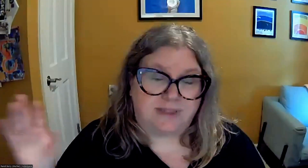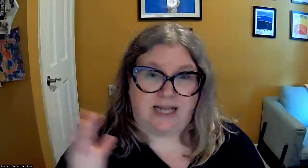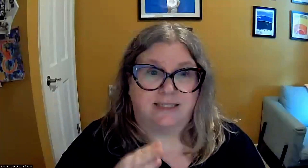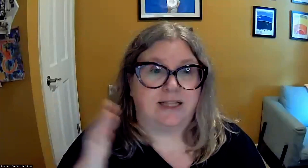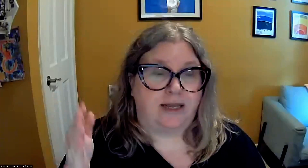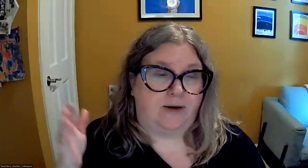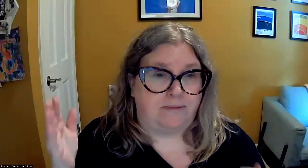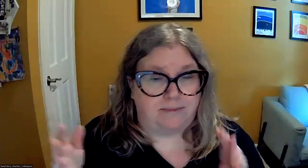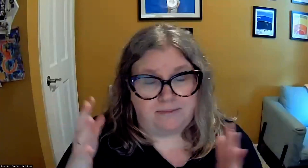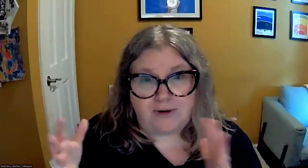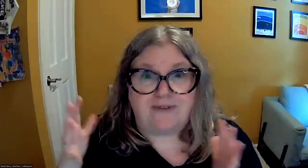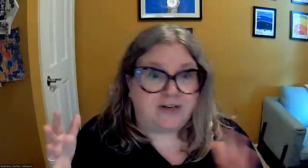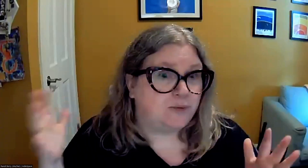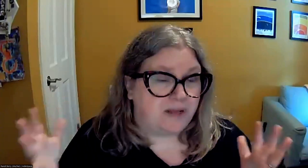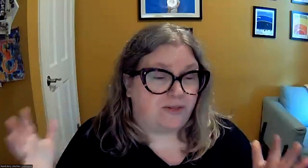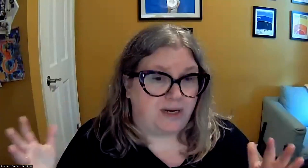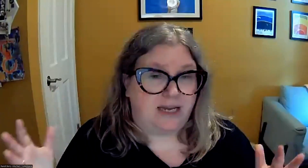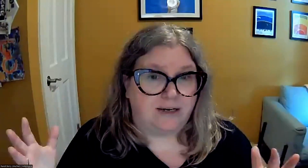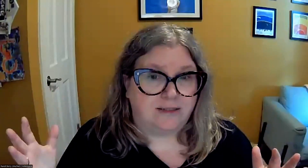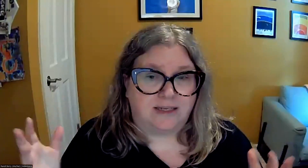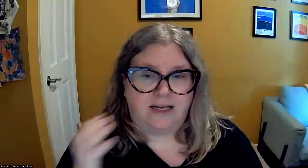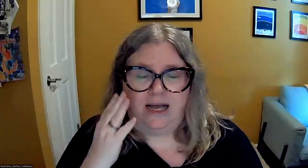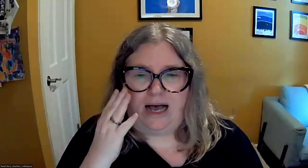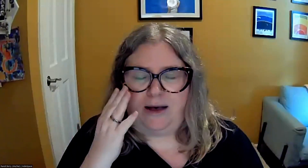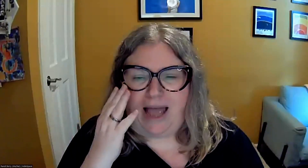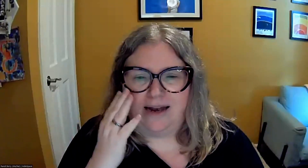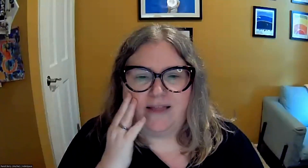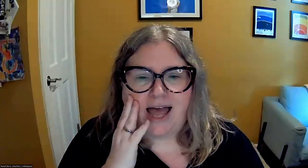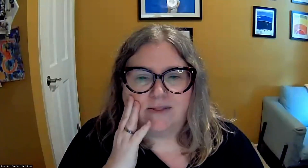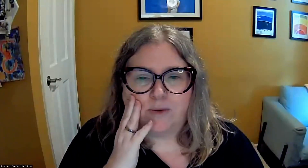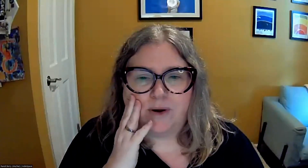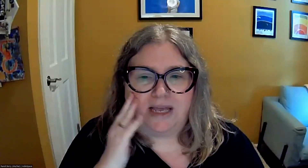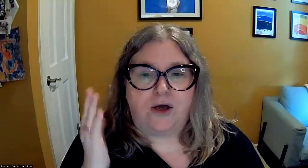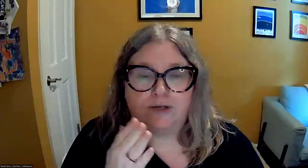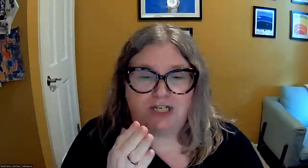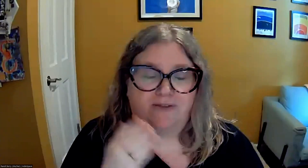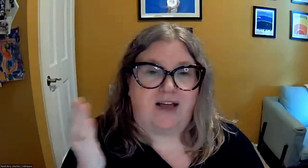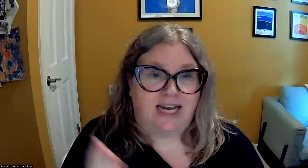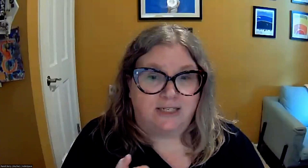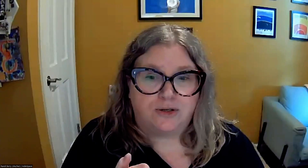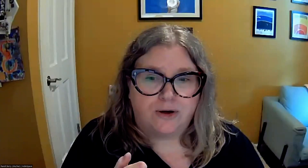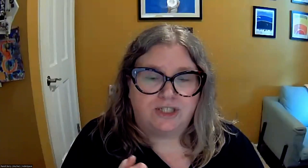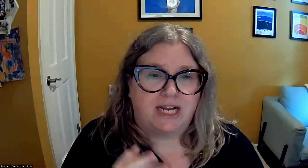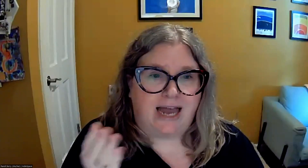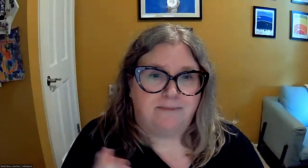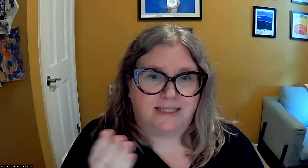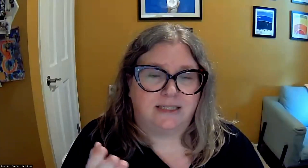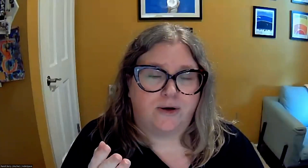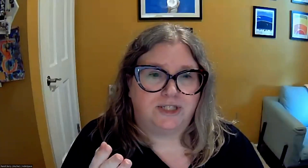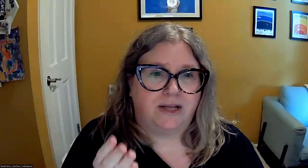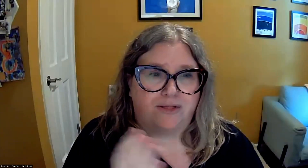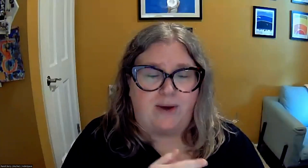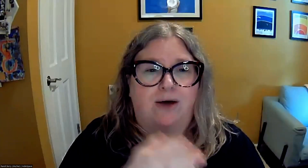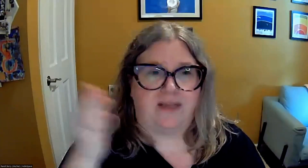program, as you know, preference would be 3 years, and that there would be coaching, financial coaching and